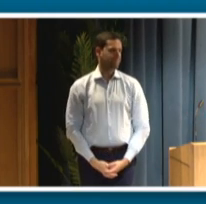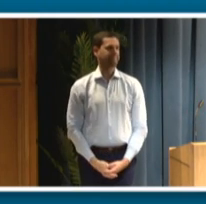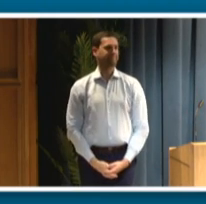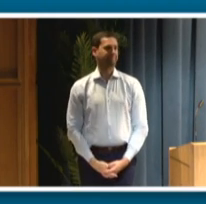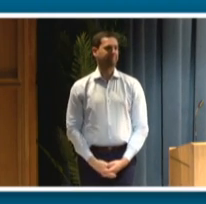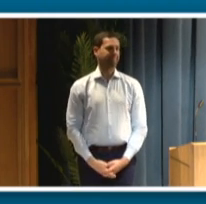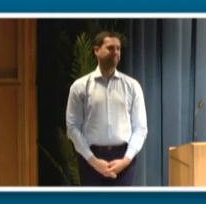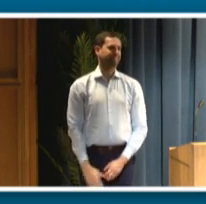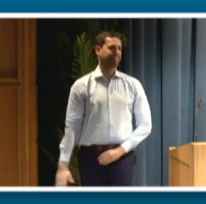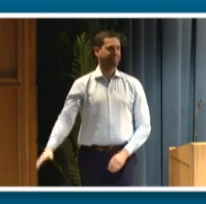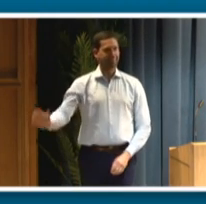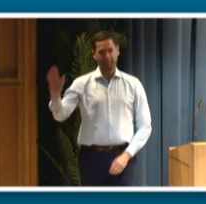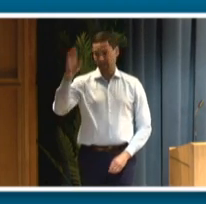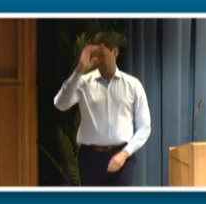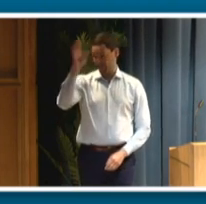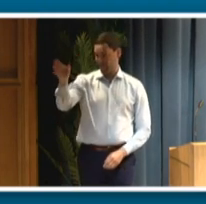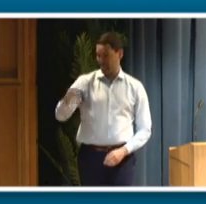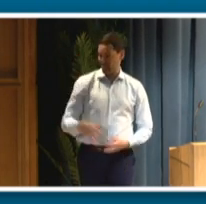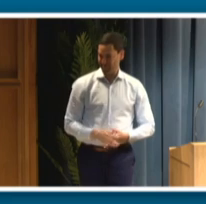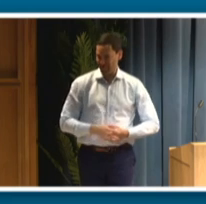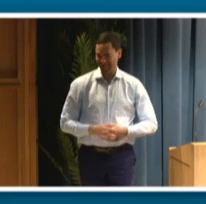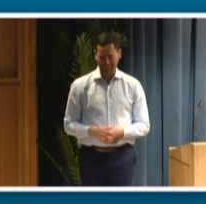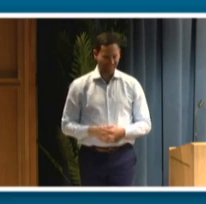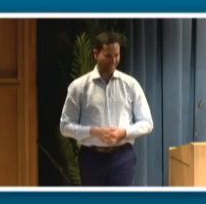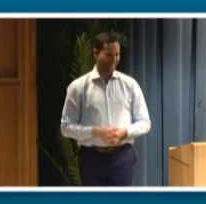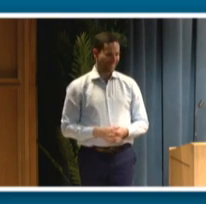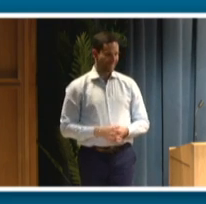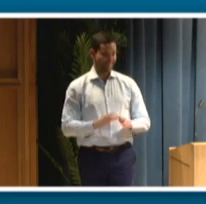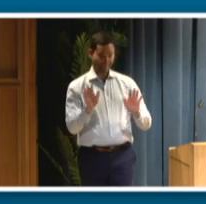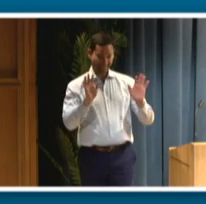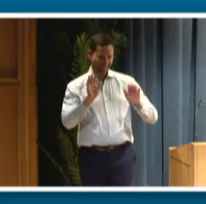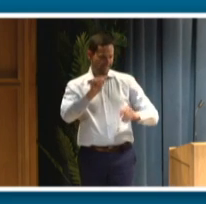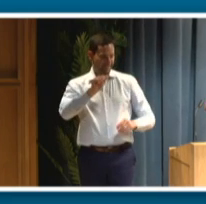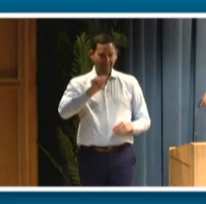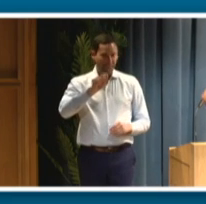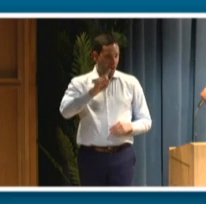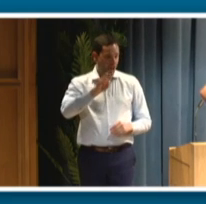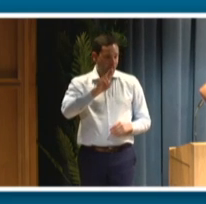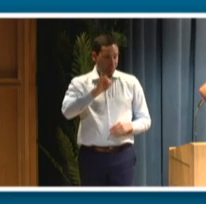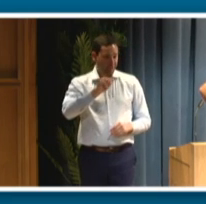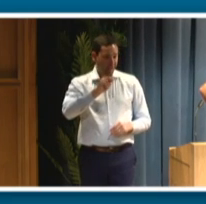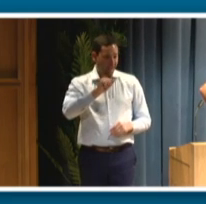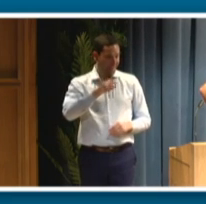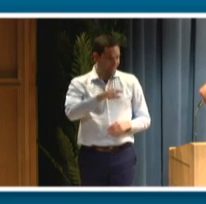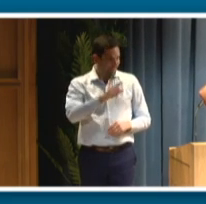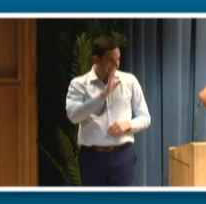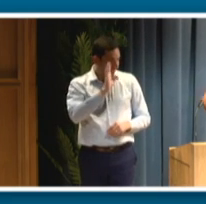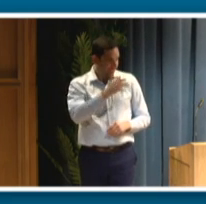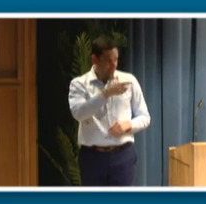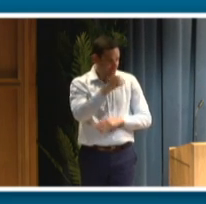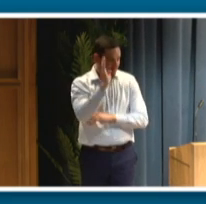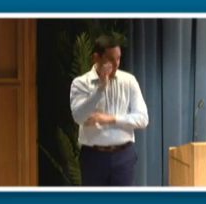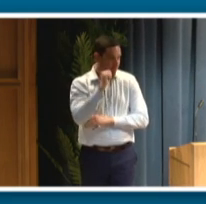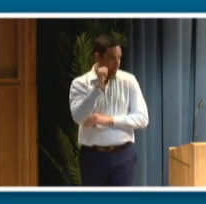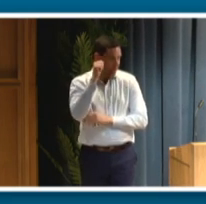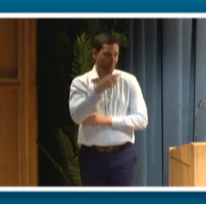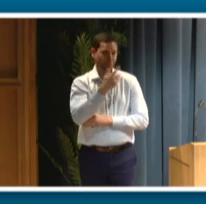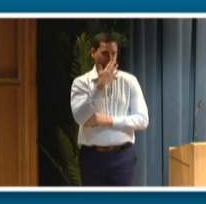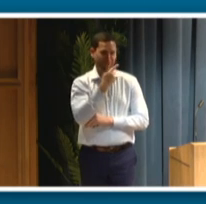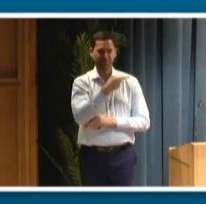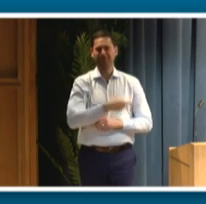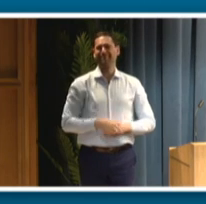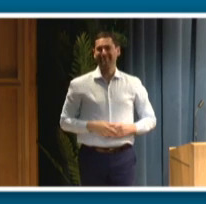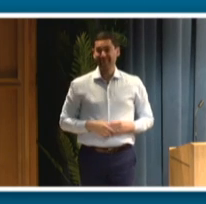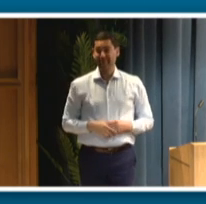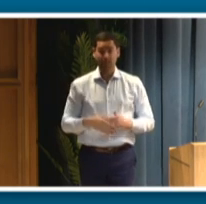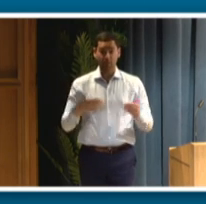Hello, hello, hello. Hi, Adriana. Adriana was one of our speakers yesterday. It's so good to see you. Welcome back, everyone.